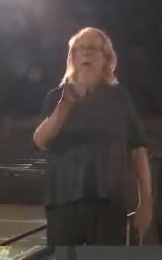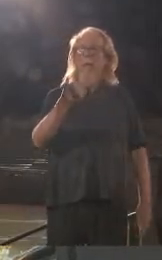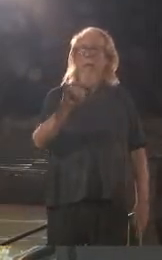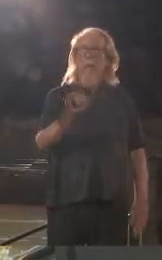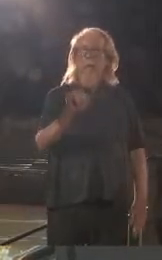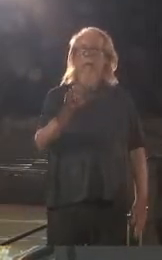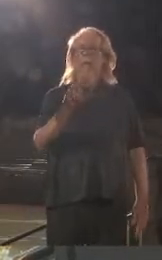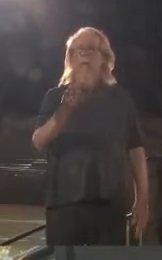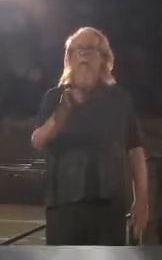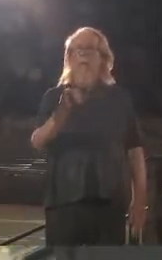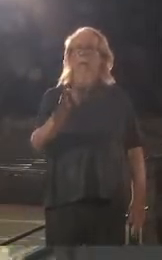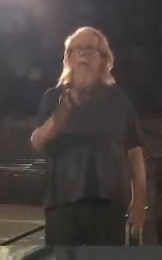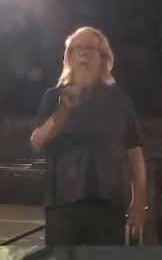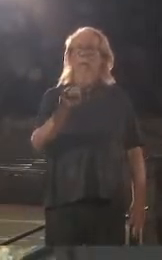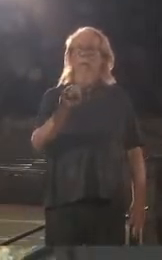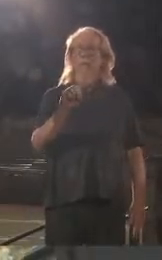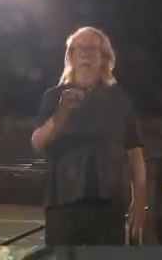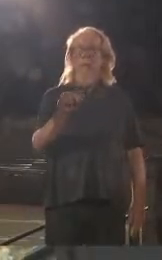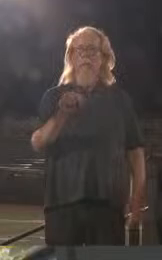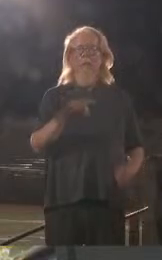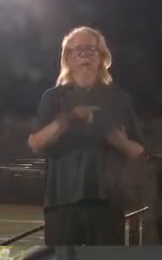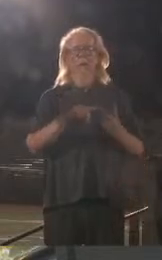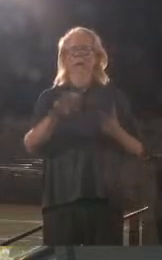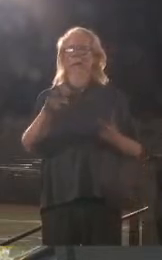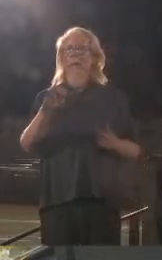Empress Garcia.